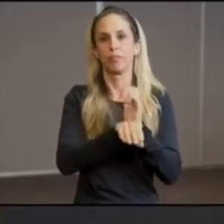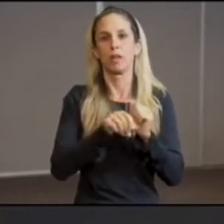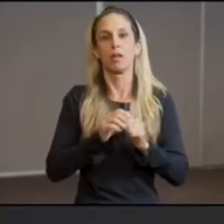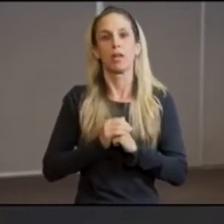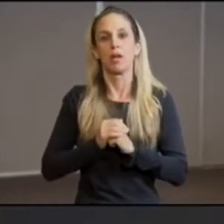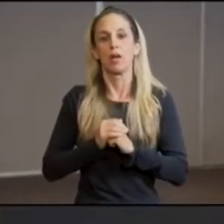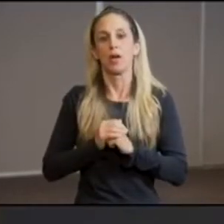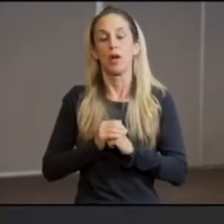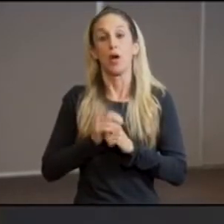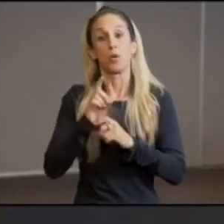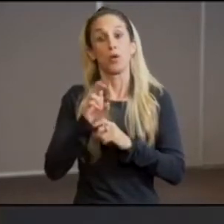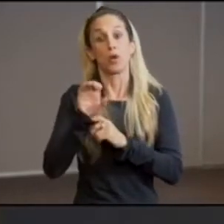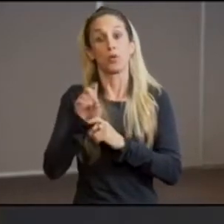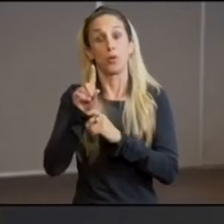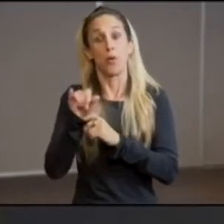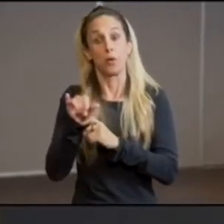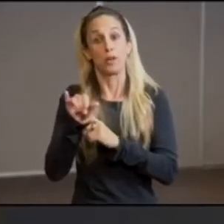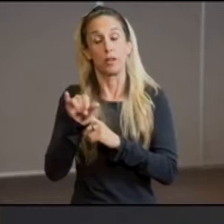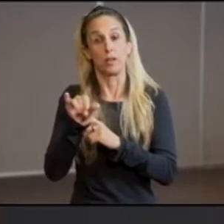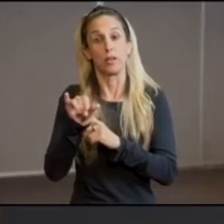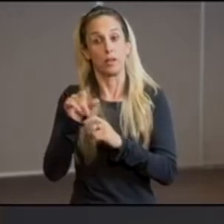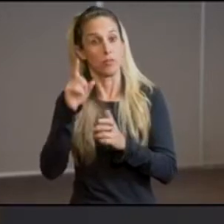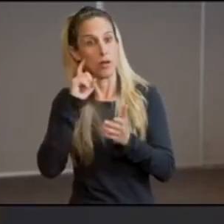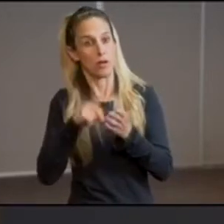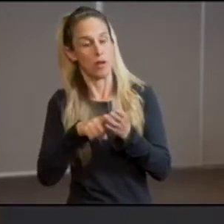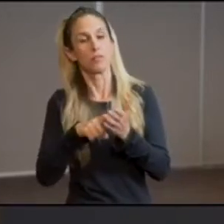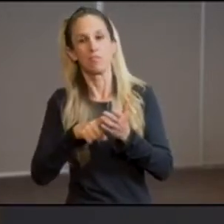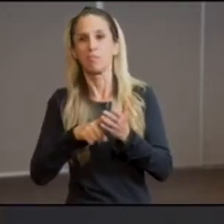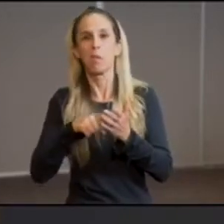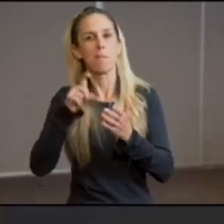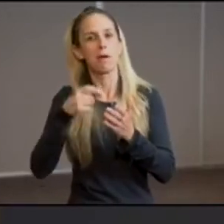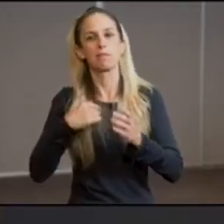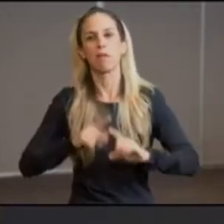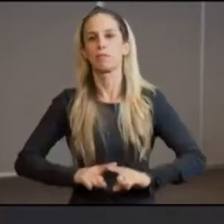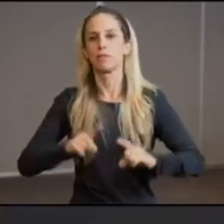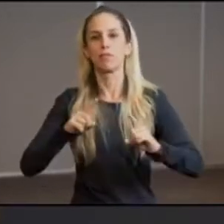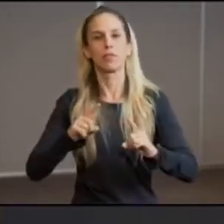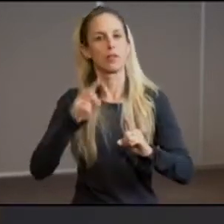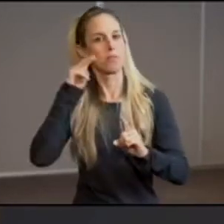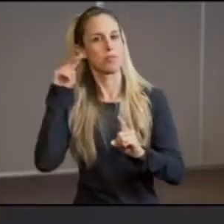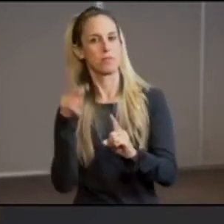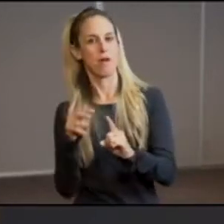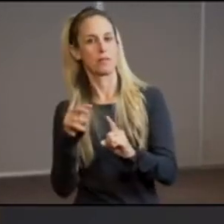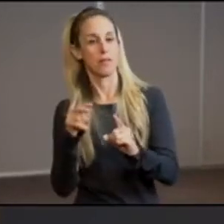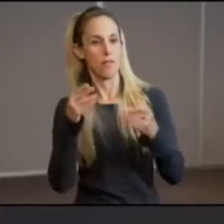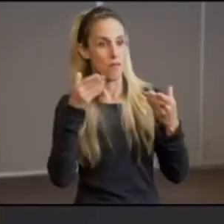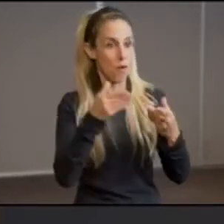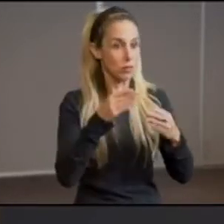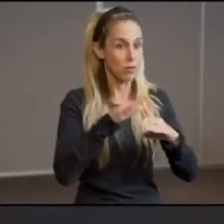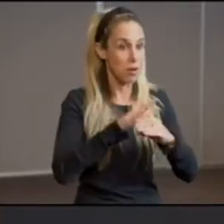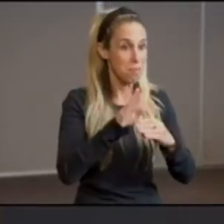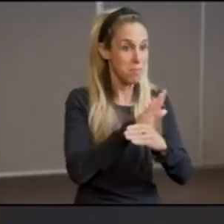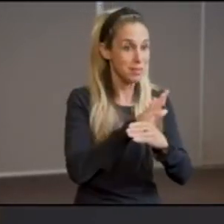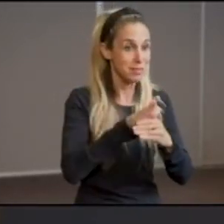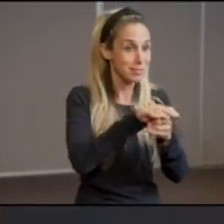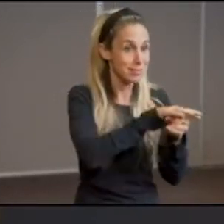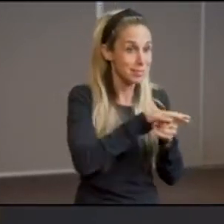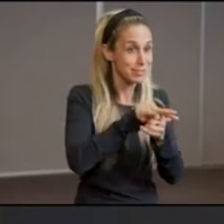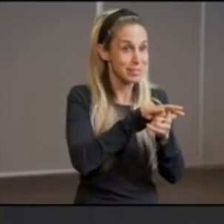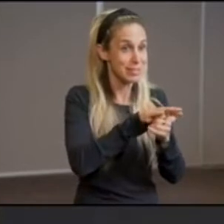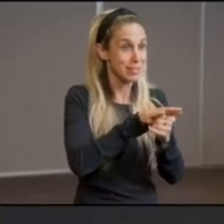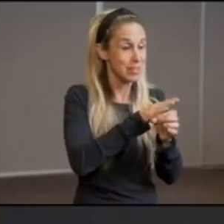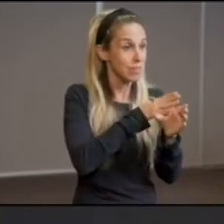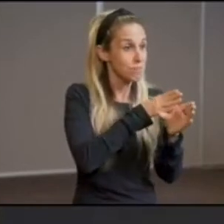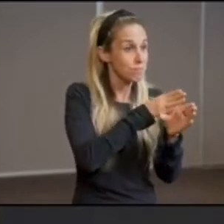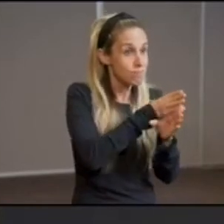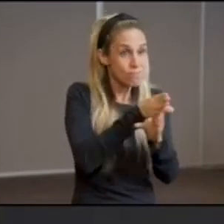by Dr. Cody that we need to take a different perspective rather than focusing on business sectors. We need to focus